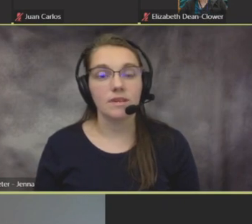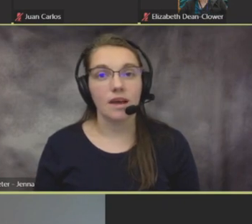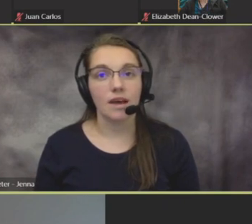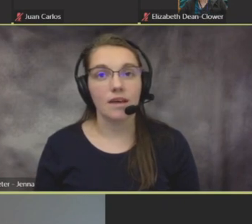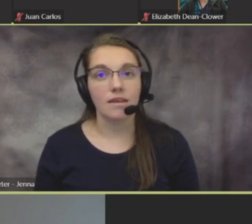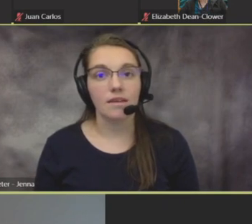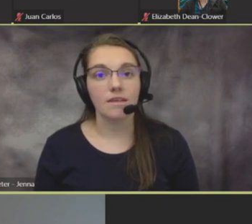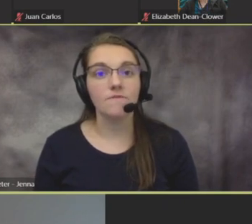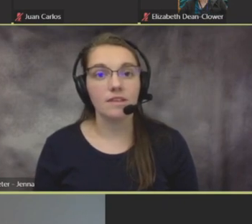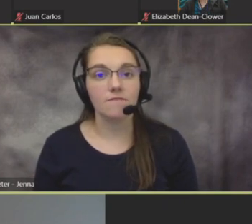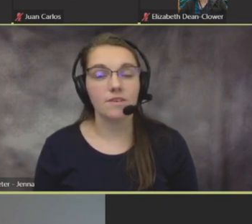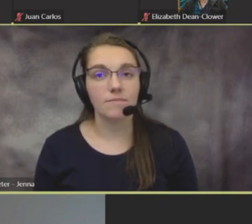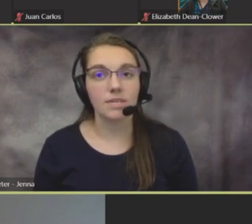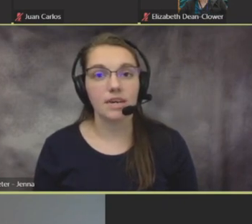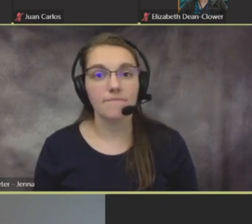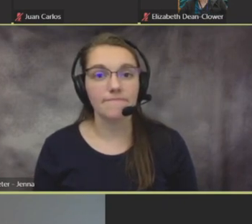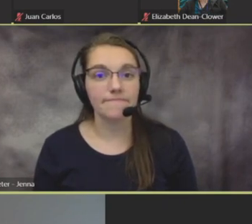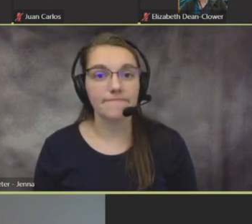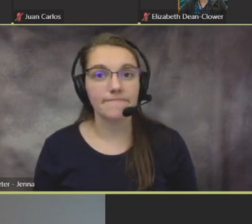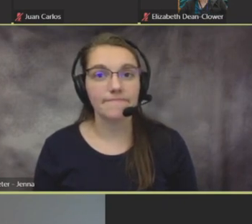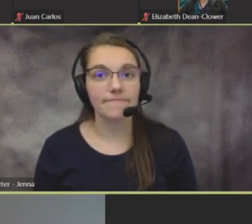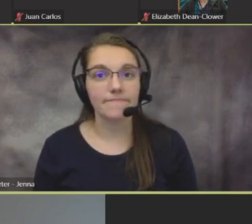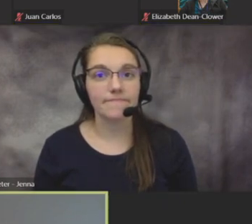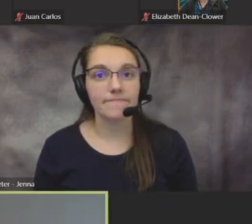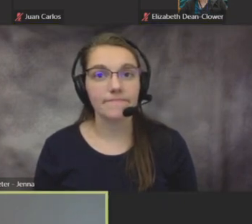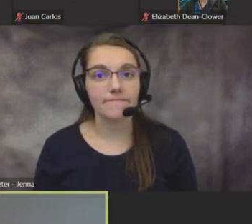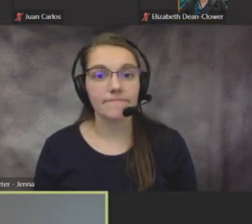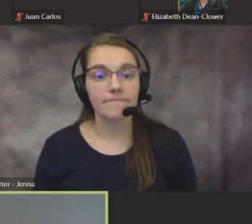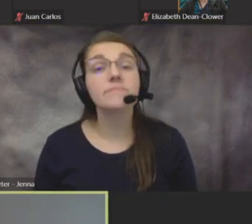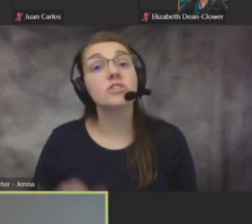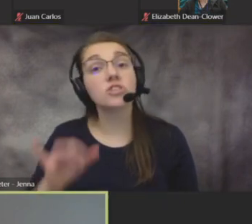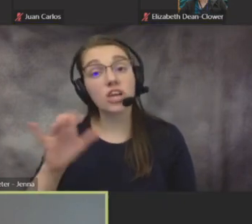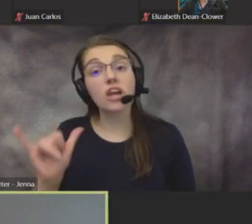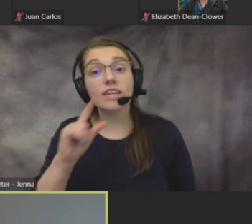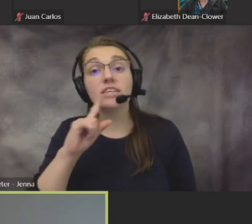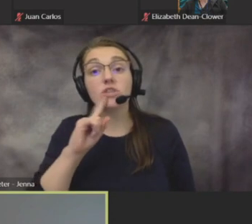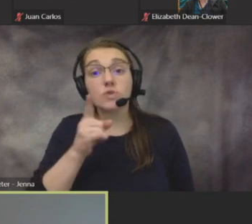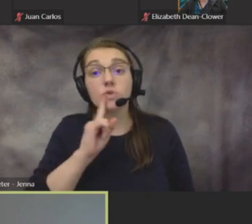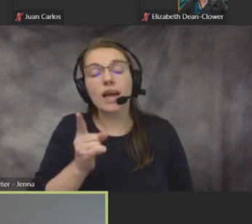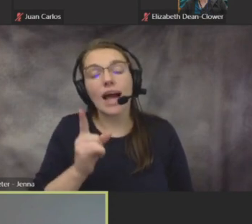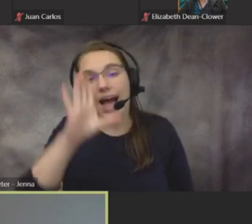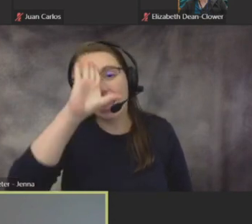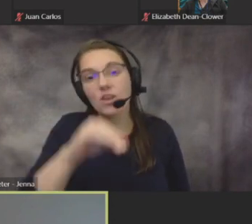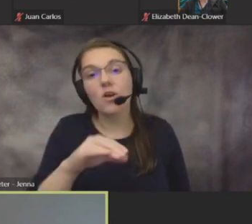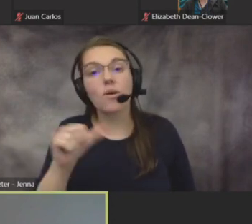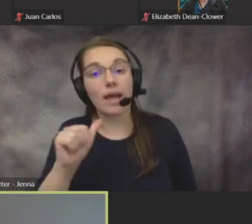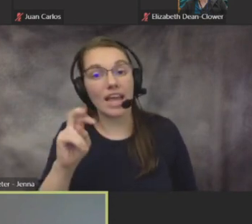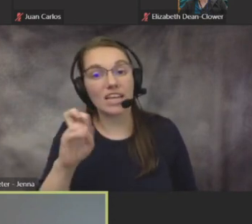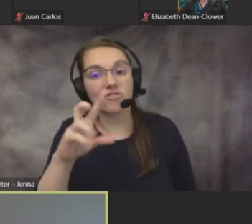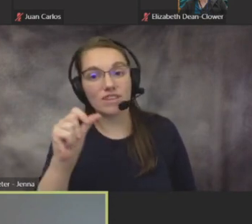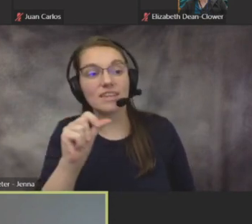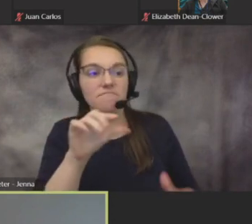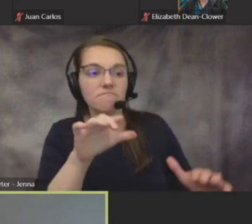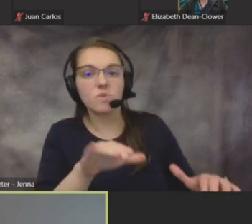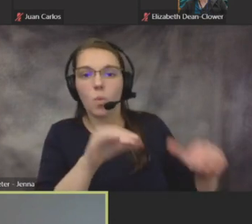most convenient for him to come. Yeah, no problem. I know she's away this week,